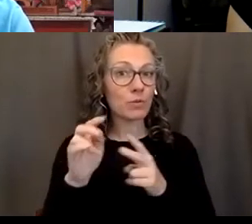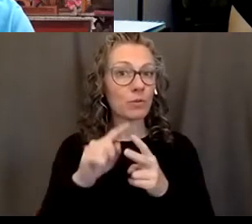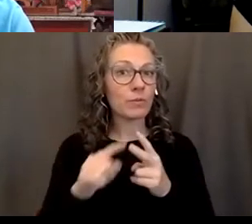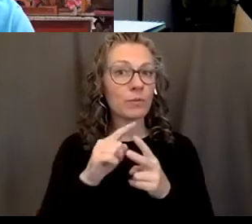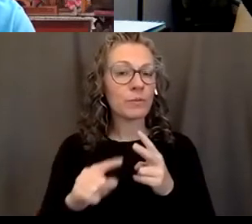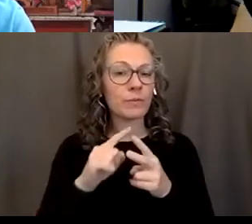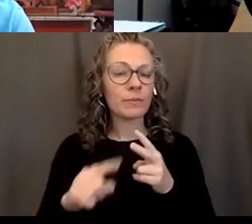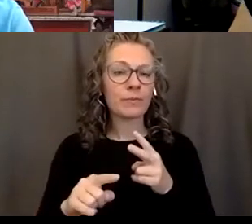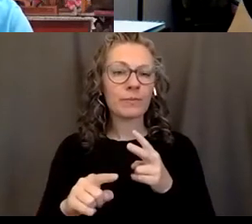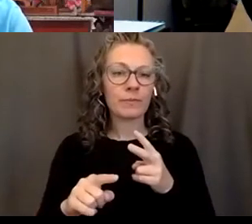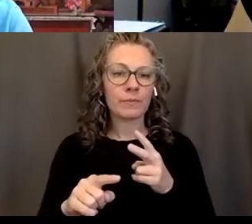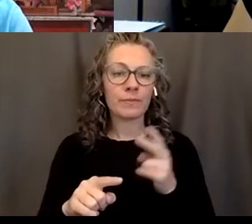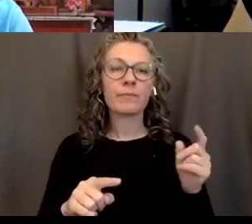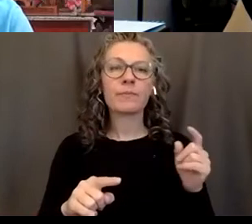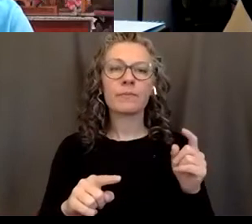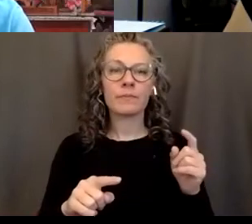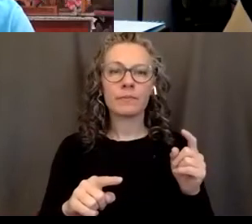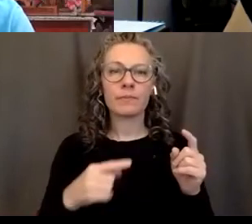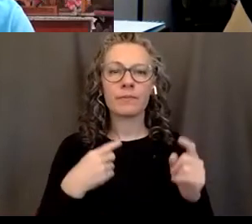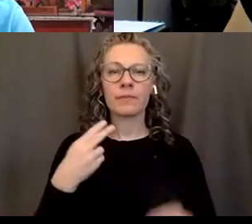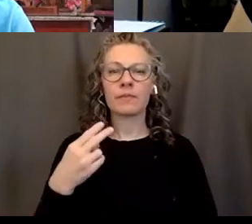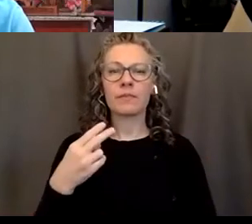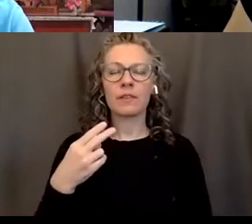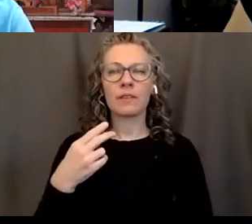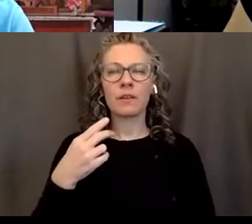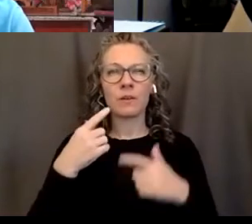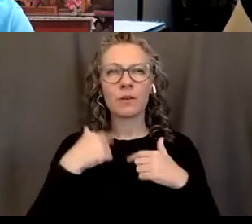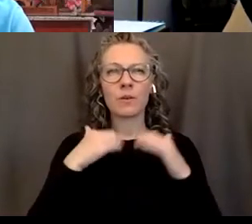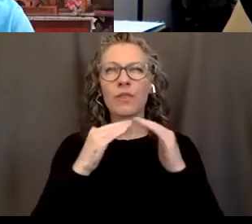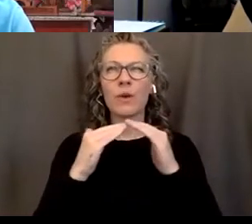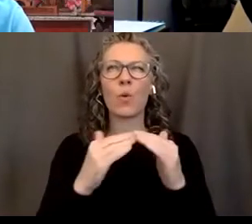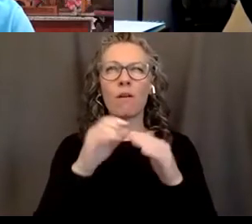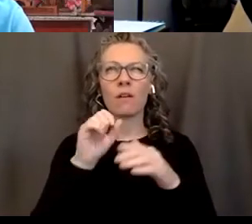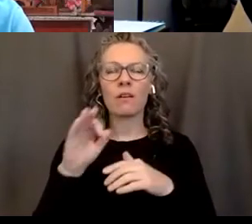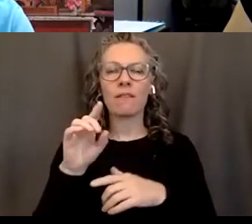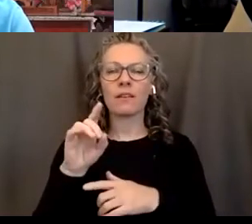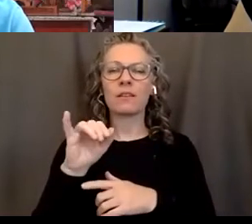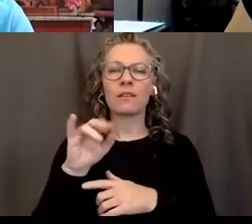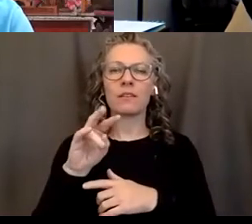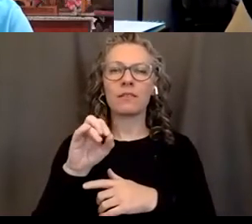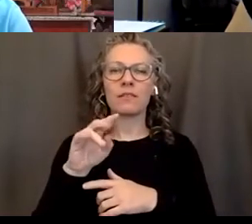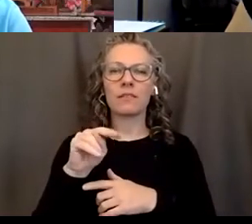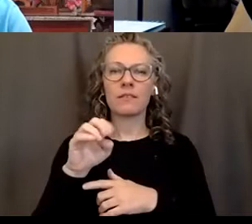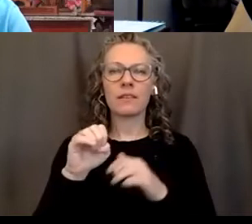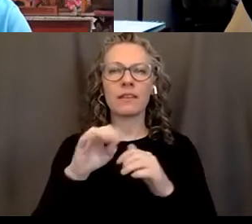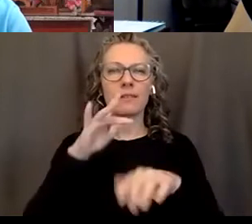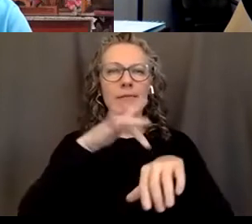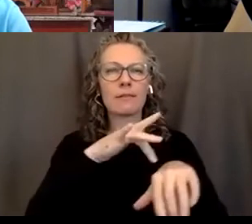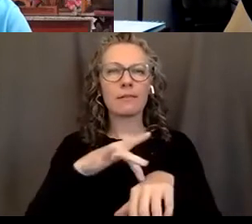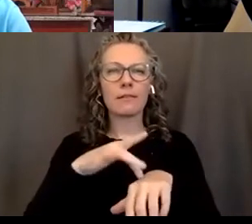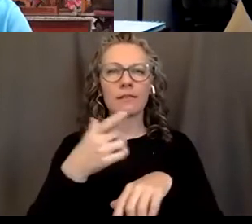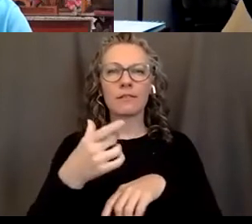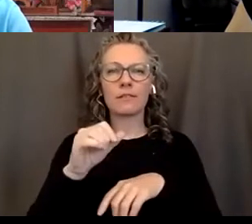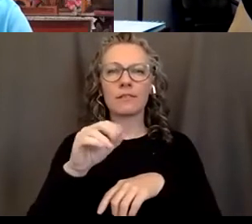So to briefly add what I have in my head about the equality of the divine, it touches on the gender of divine beings. And it says, spoiler, there